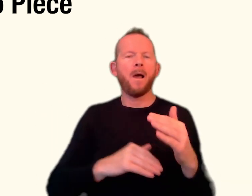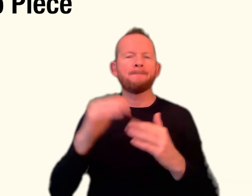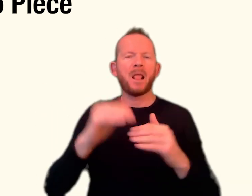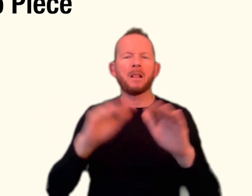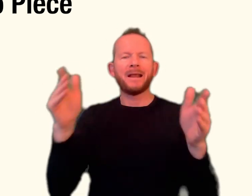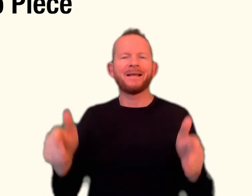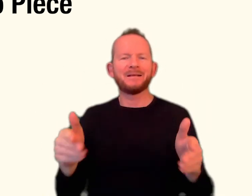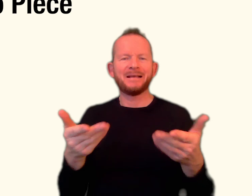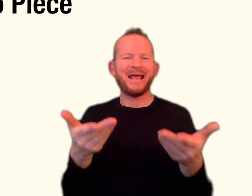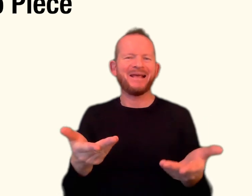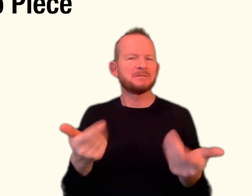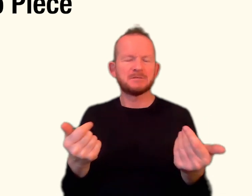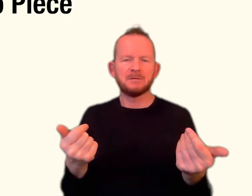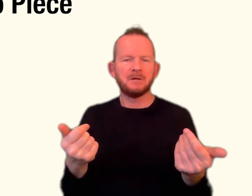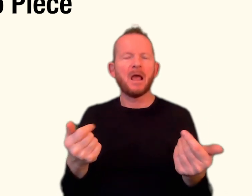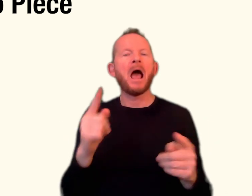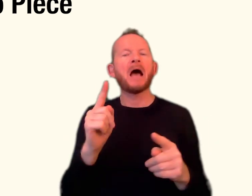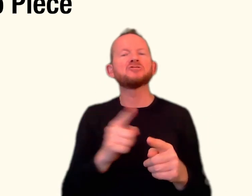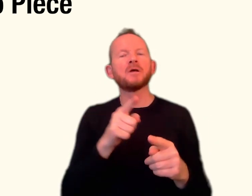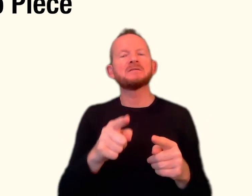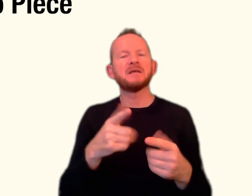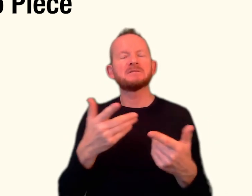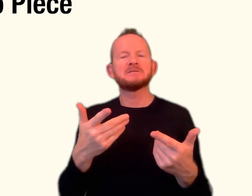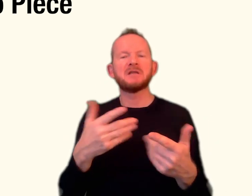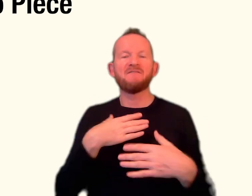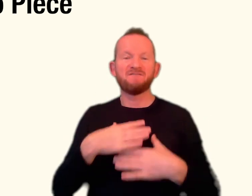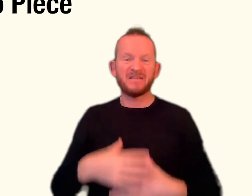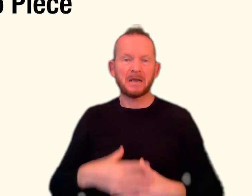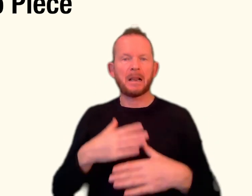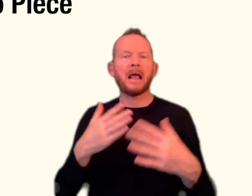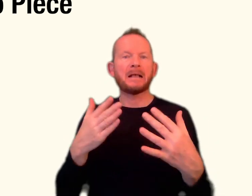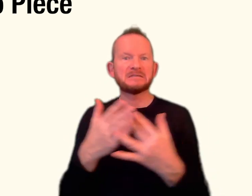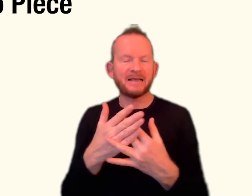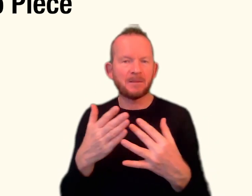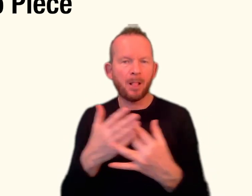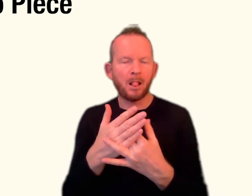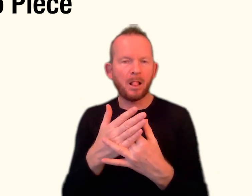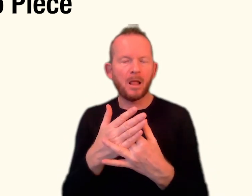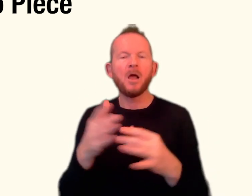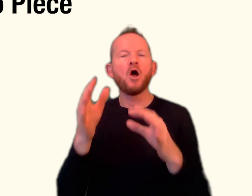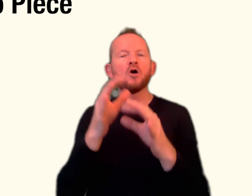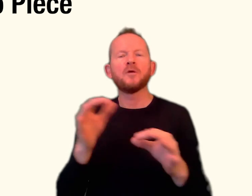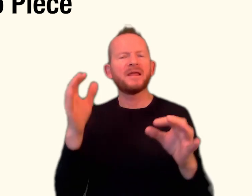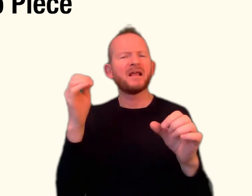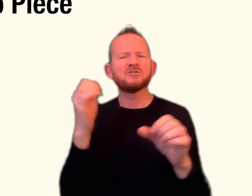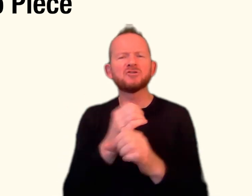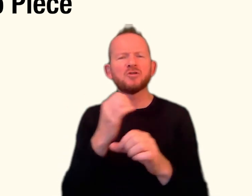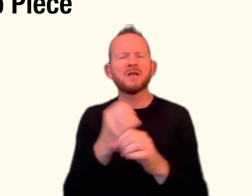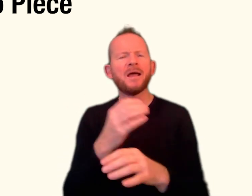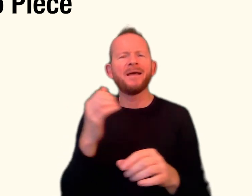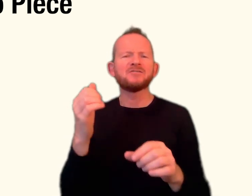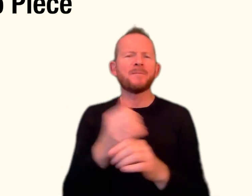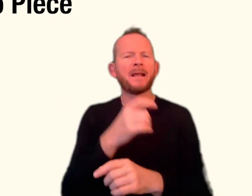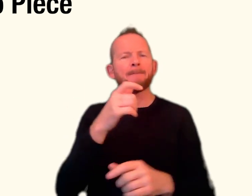is, as long as it's physically accessible, when nothing is done to make the